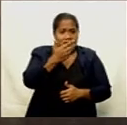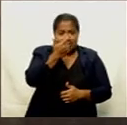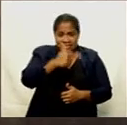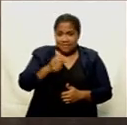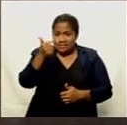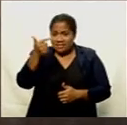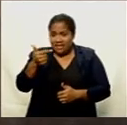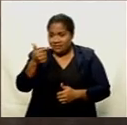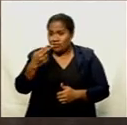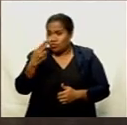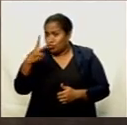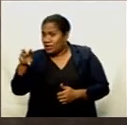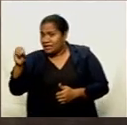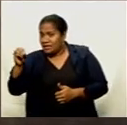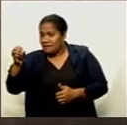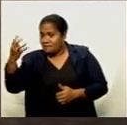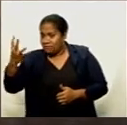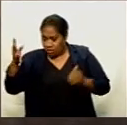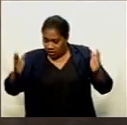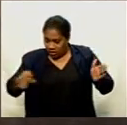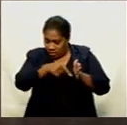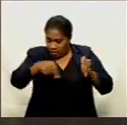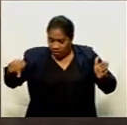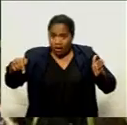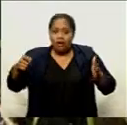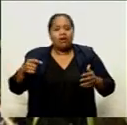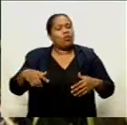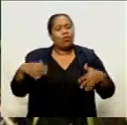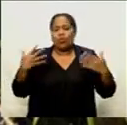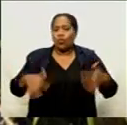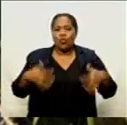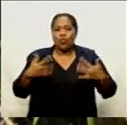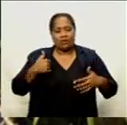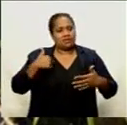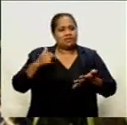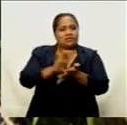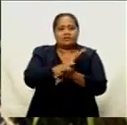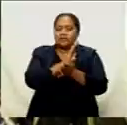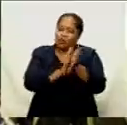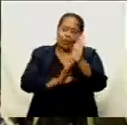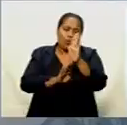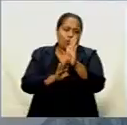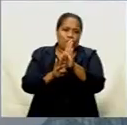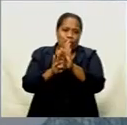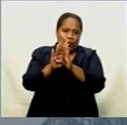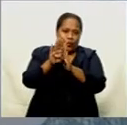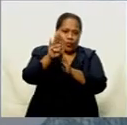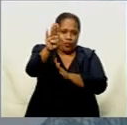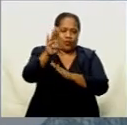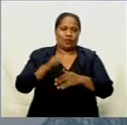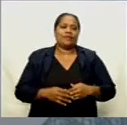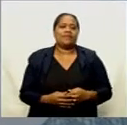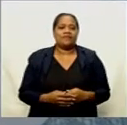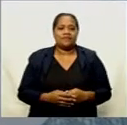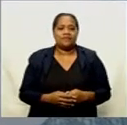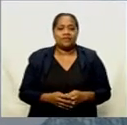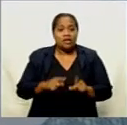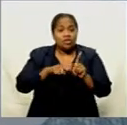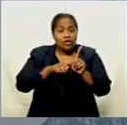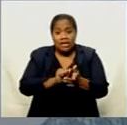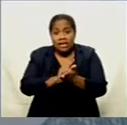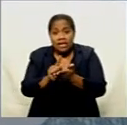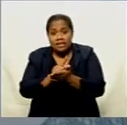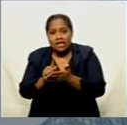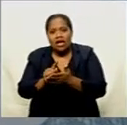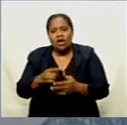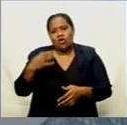excellent. I've never regretted. I've worked hard and I made sure that I served the people well. A year later, he volunteered to retire